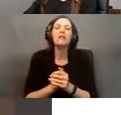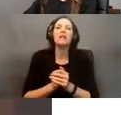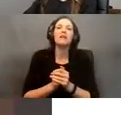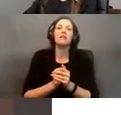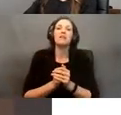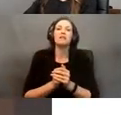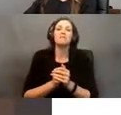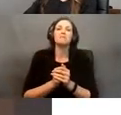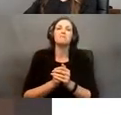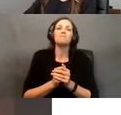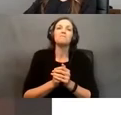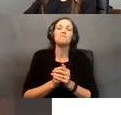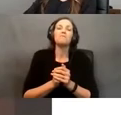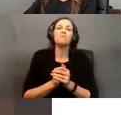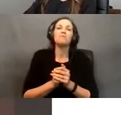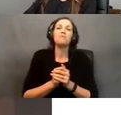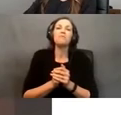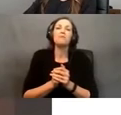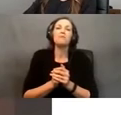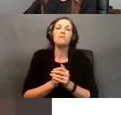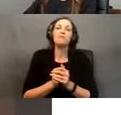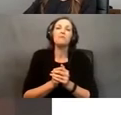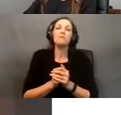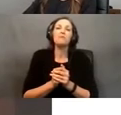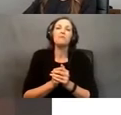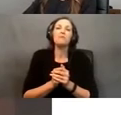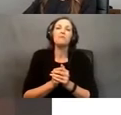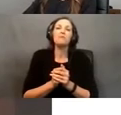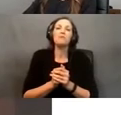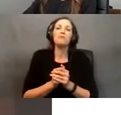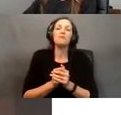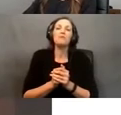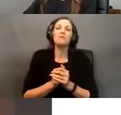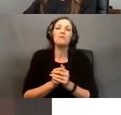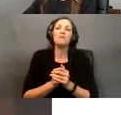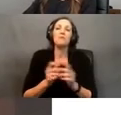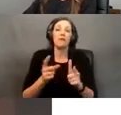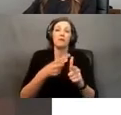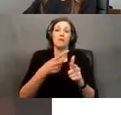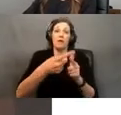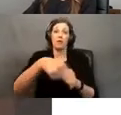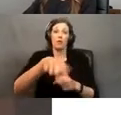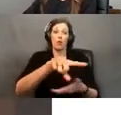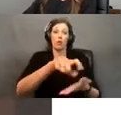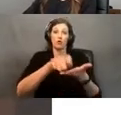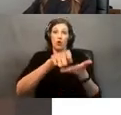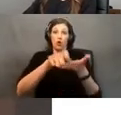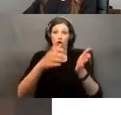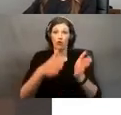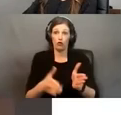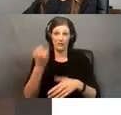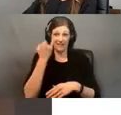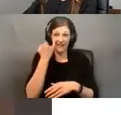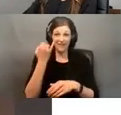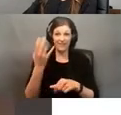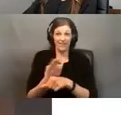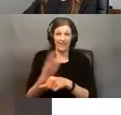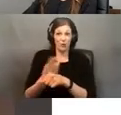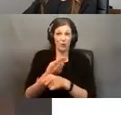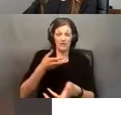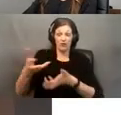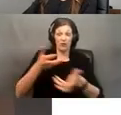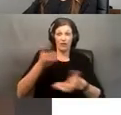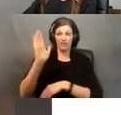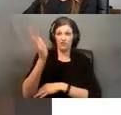And then that, uh, those authors, if they use the interactive presentation,